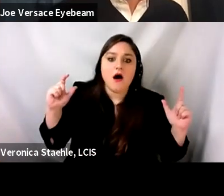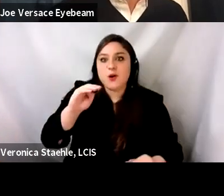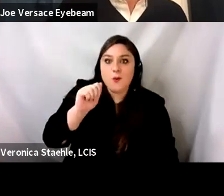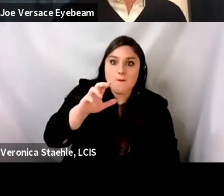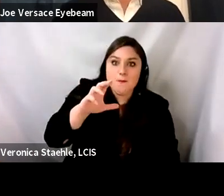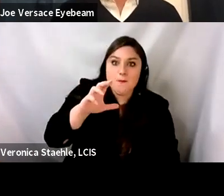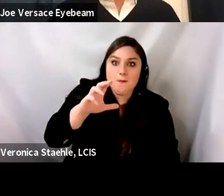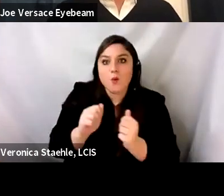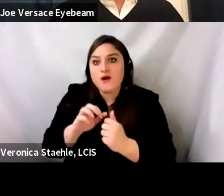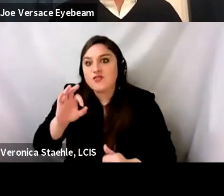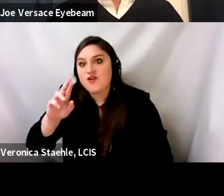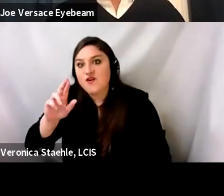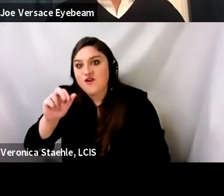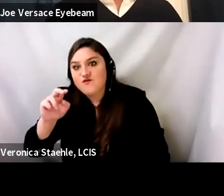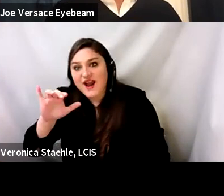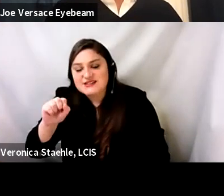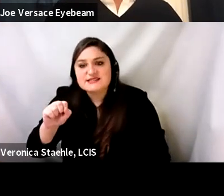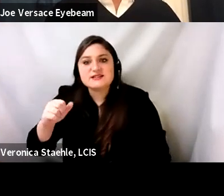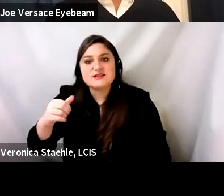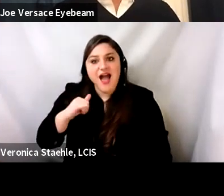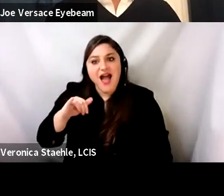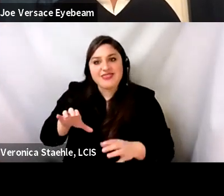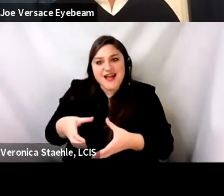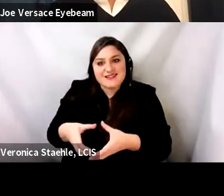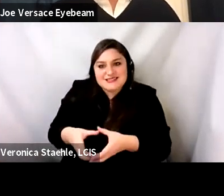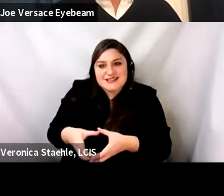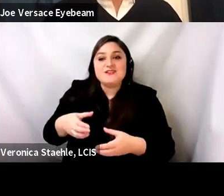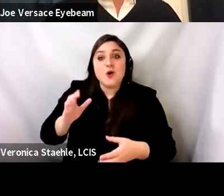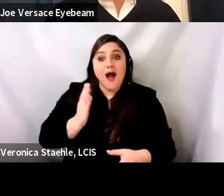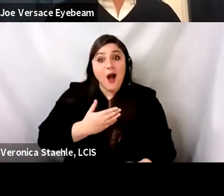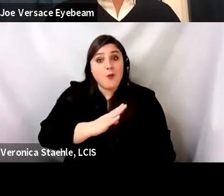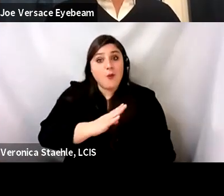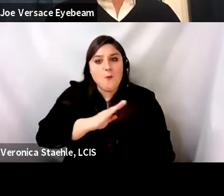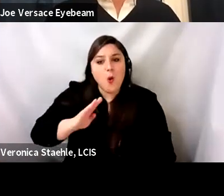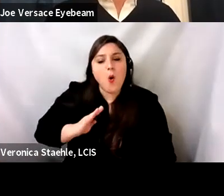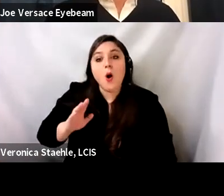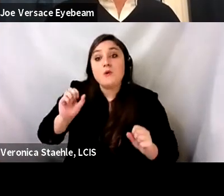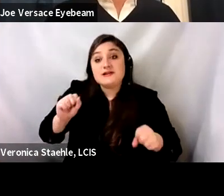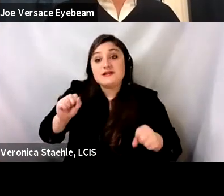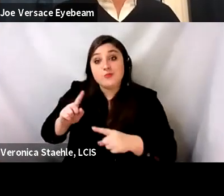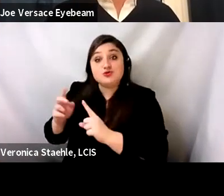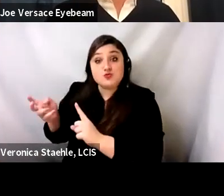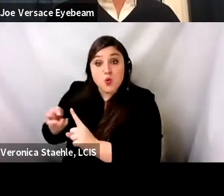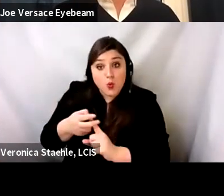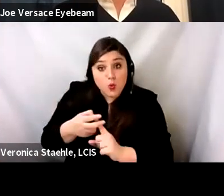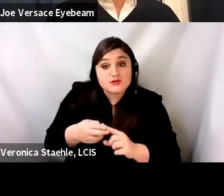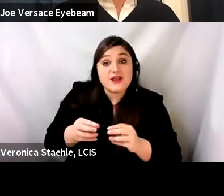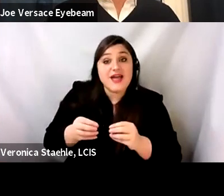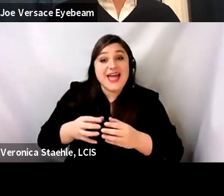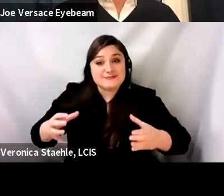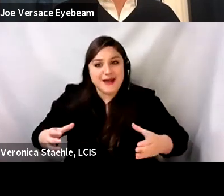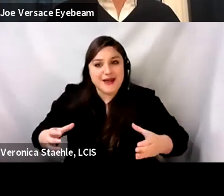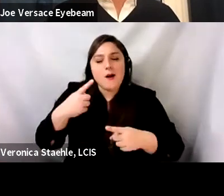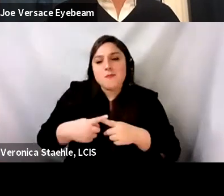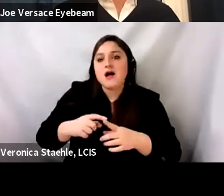leadership in terms of not just board recruitment, but board expansion and board diversification